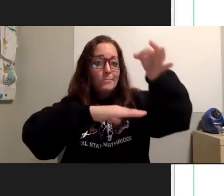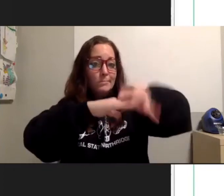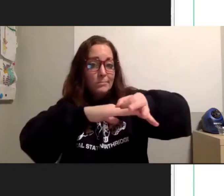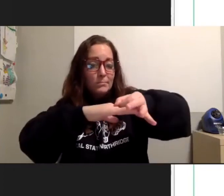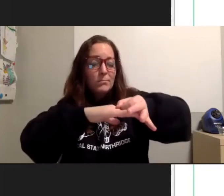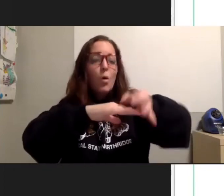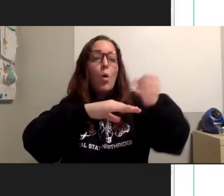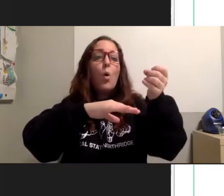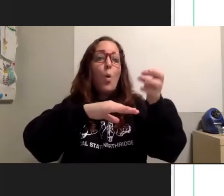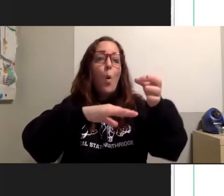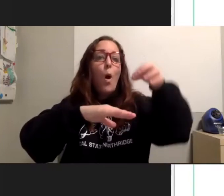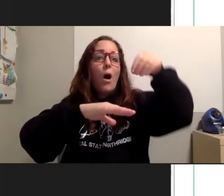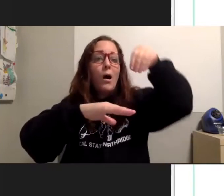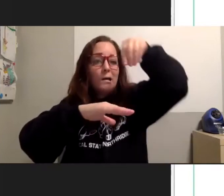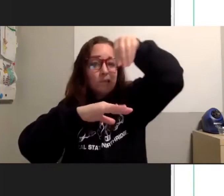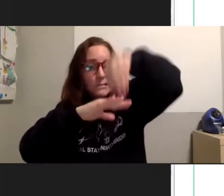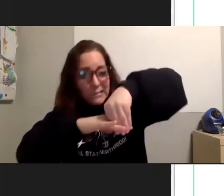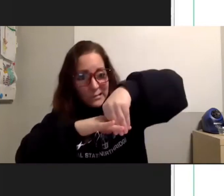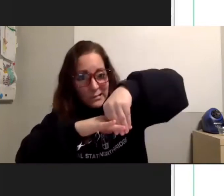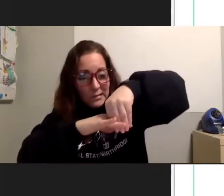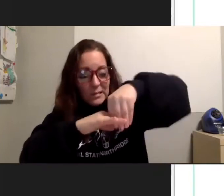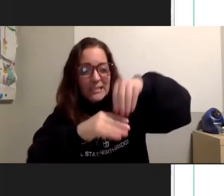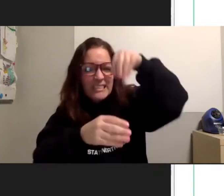in the soil.